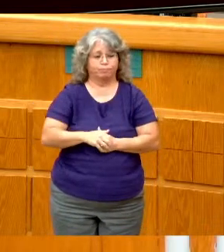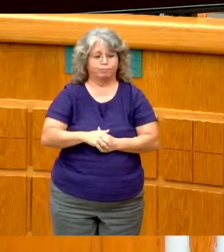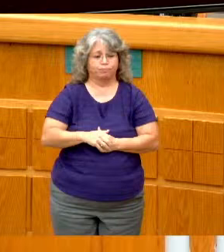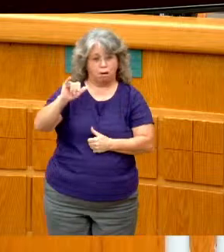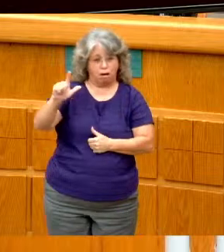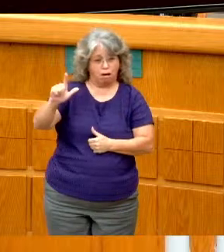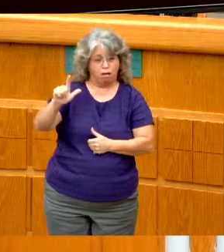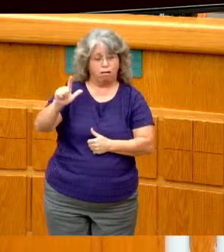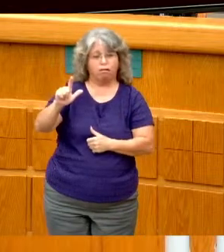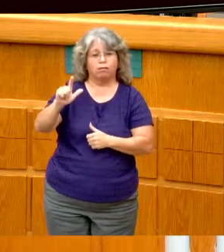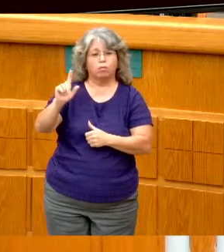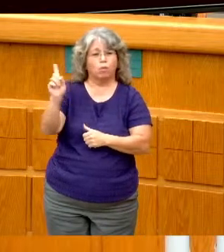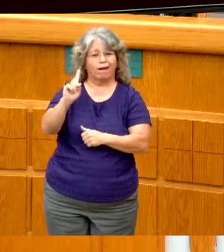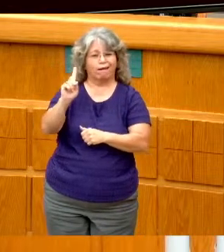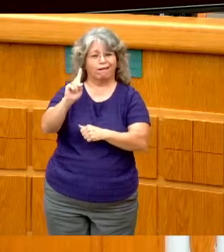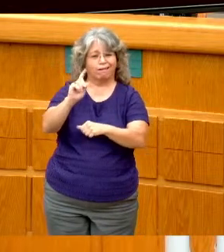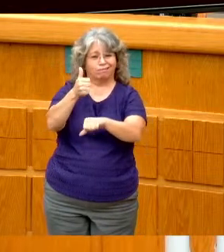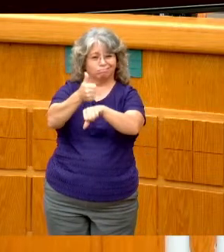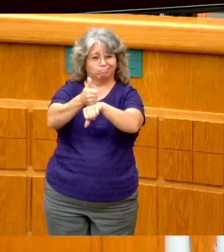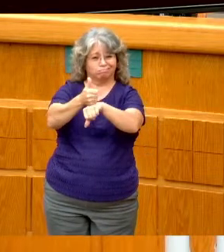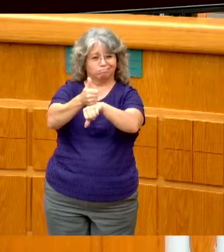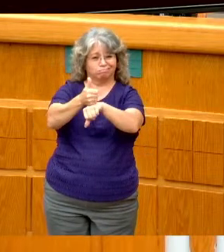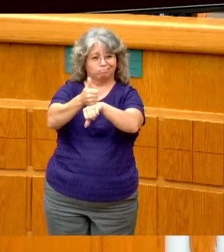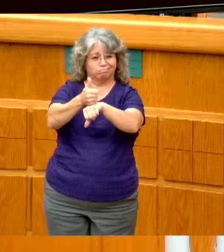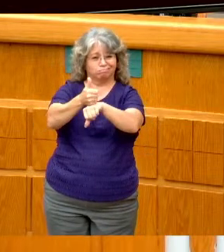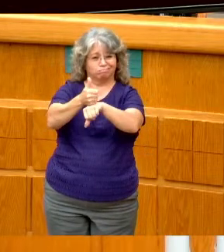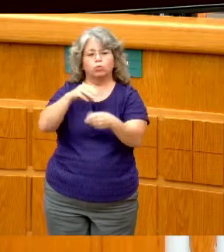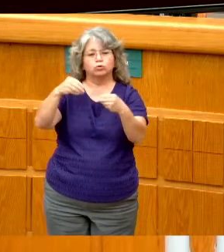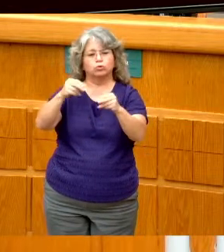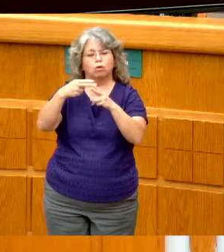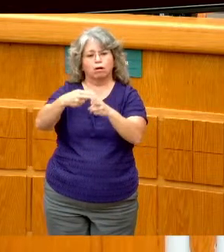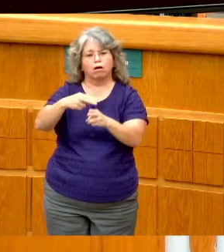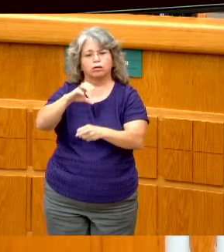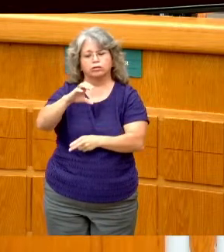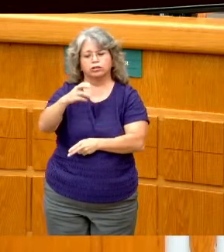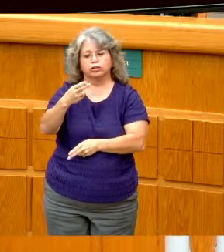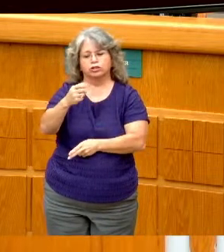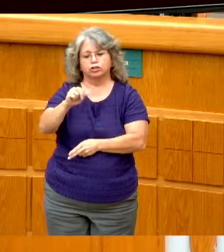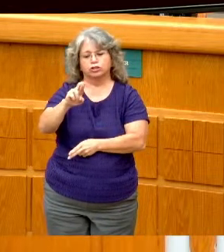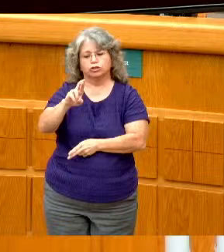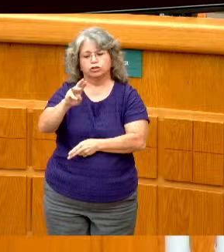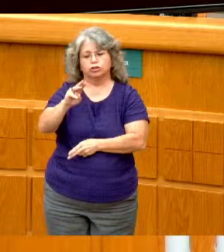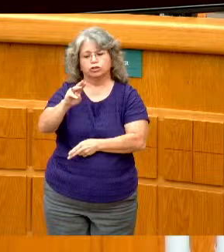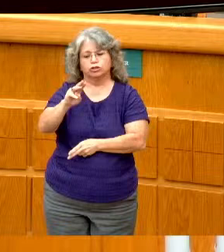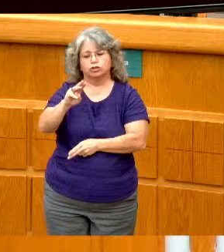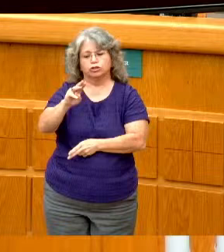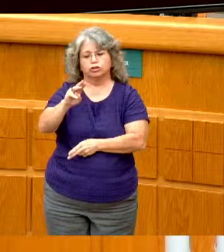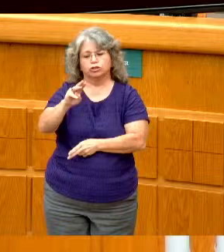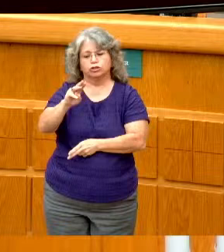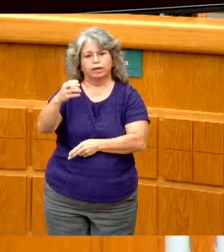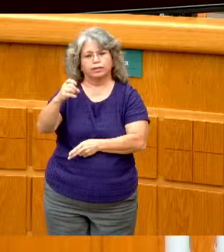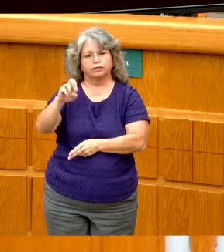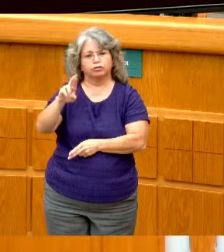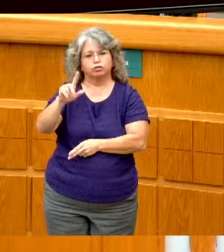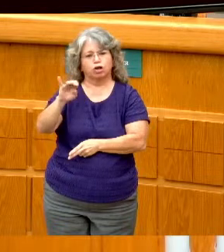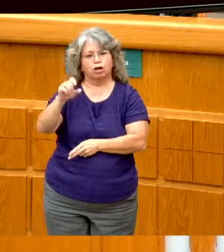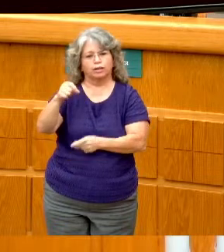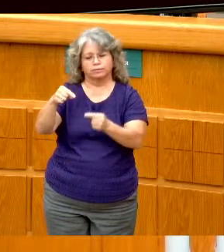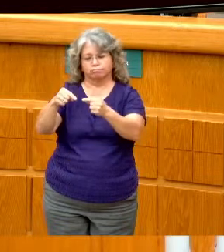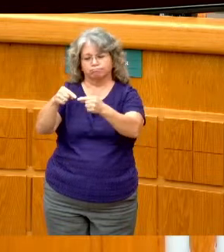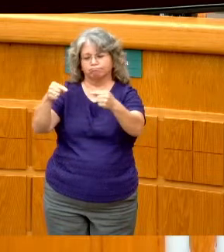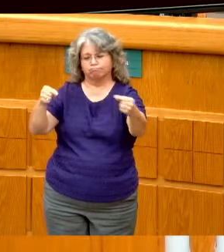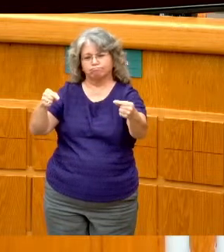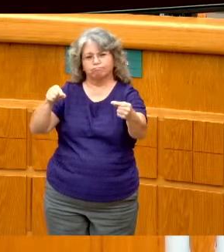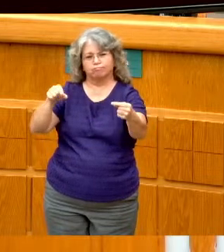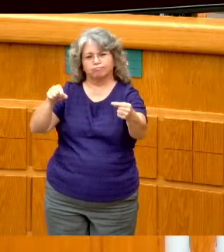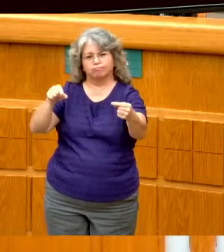is located at the old Charming Charlie locations across or catty-cornered from Grimaldi's Pizza.